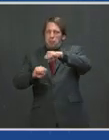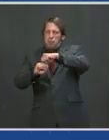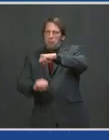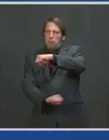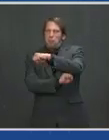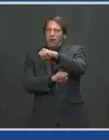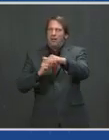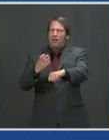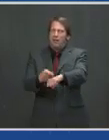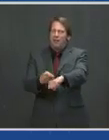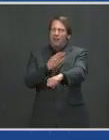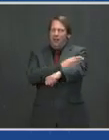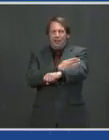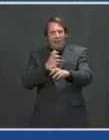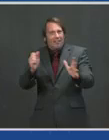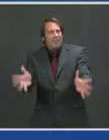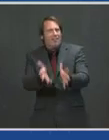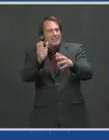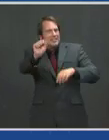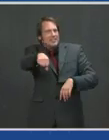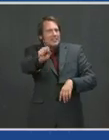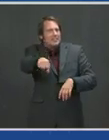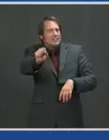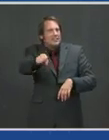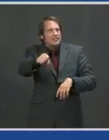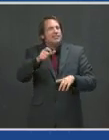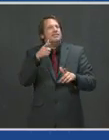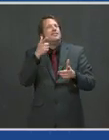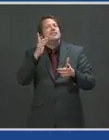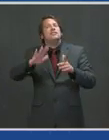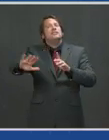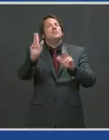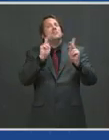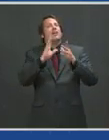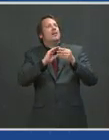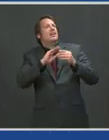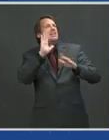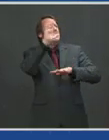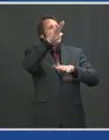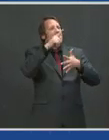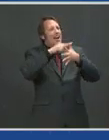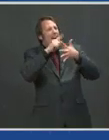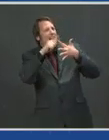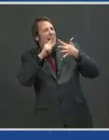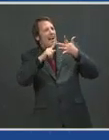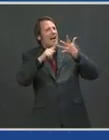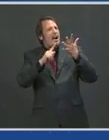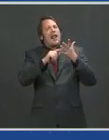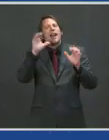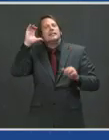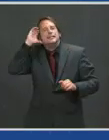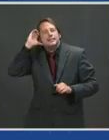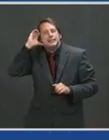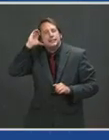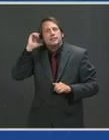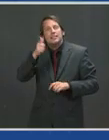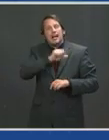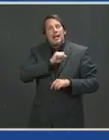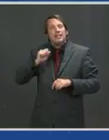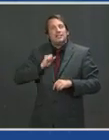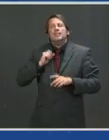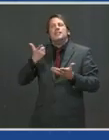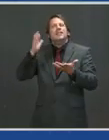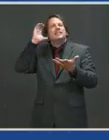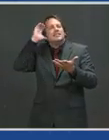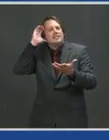the Congress, listen to your constituents, and together we can lay a foundation for an economy that works